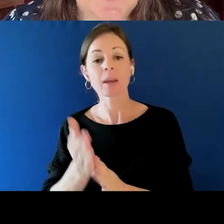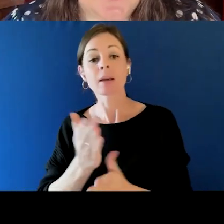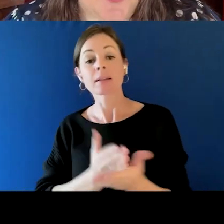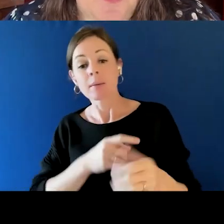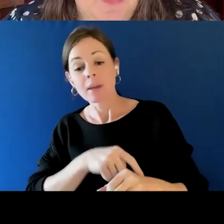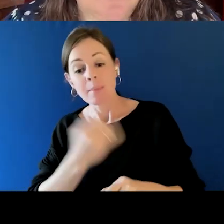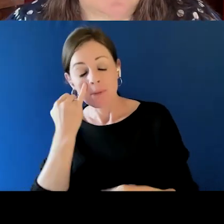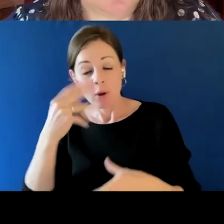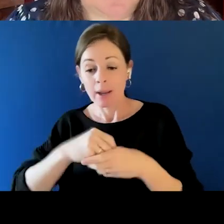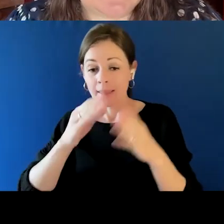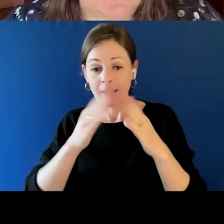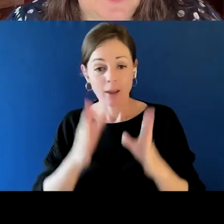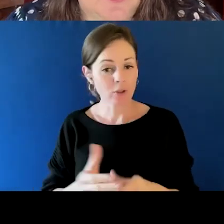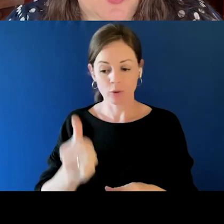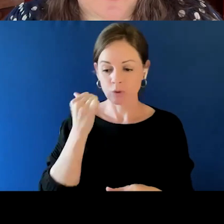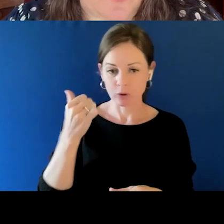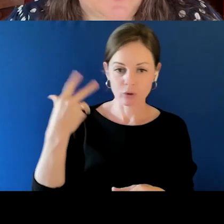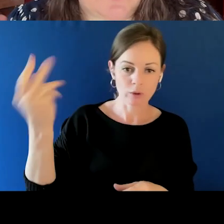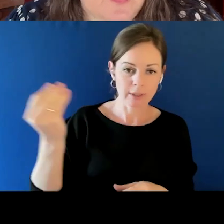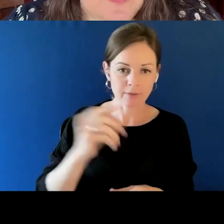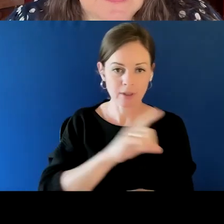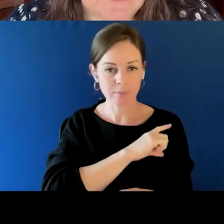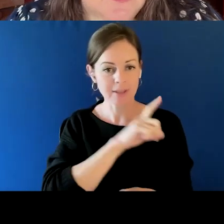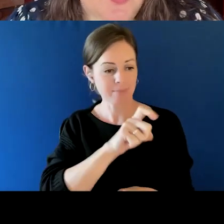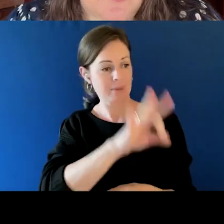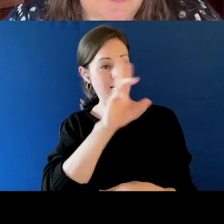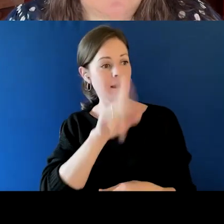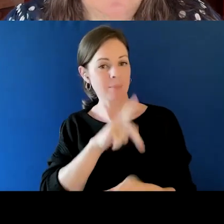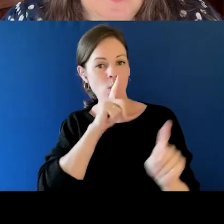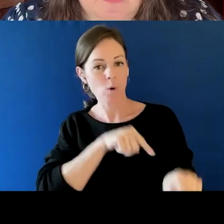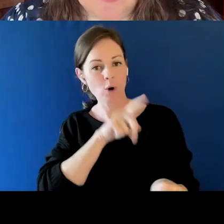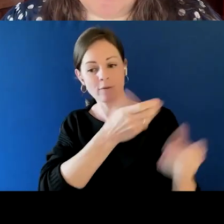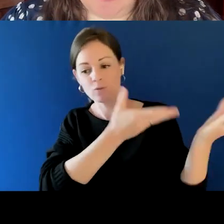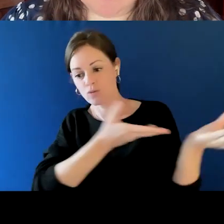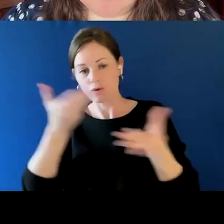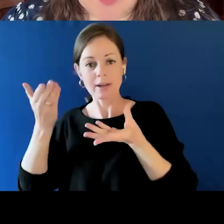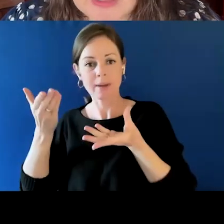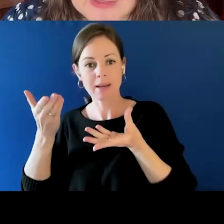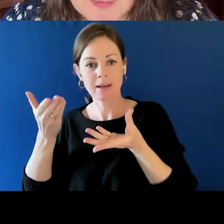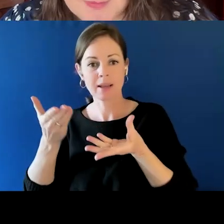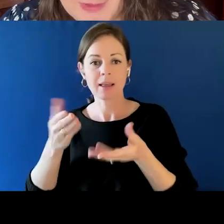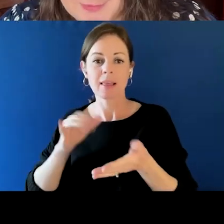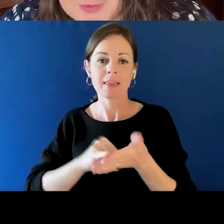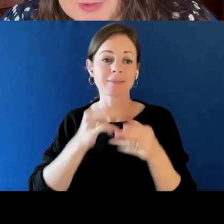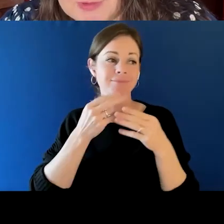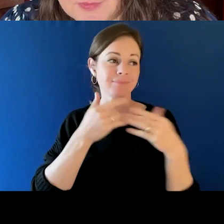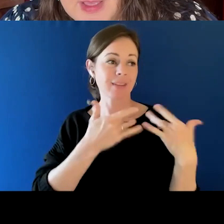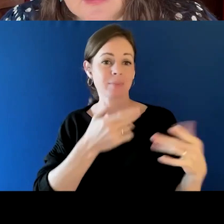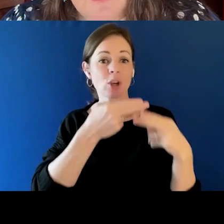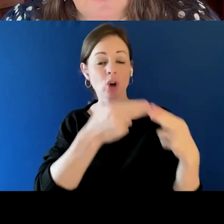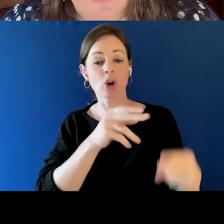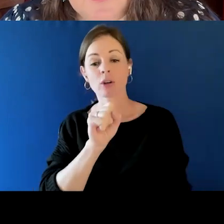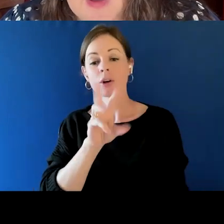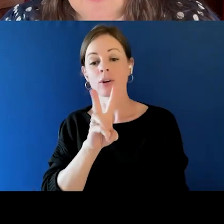their house and they won't come out and the police have a pickup order for the civil commitment system to bring them in, used to be calls to the SWAT teams in many communities for